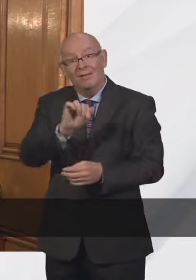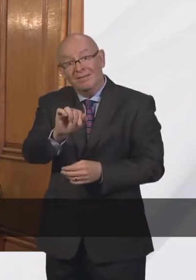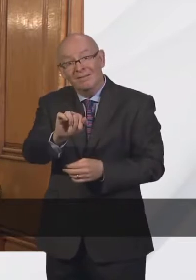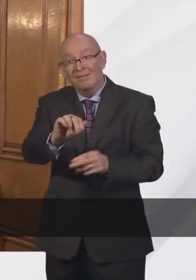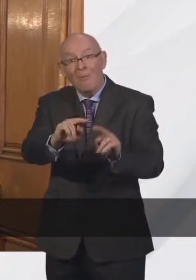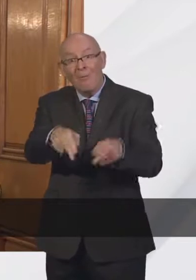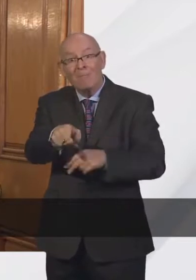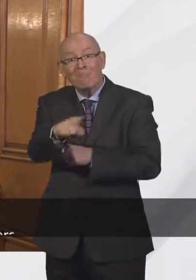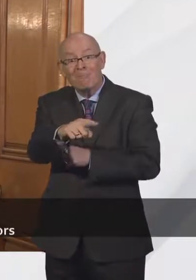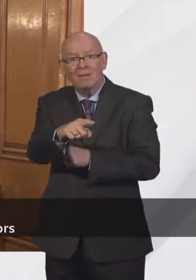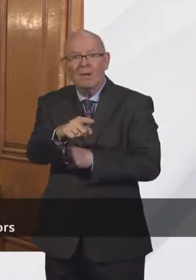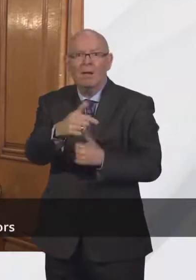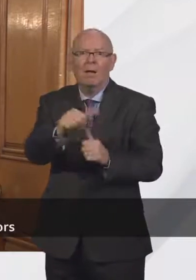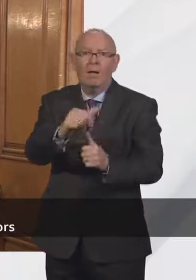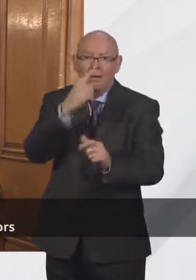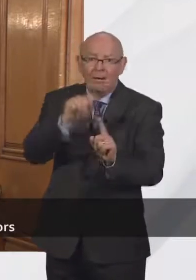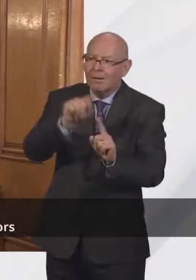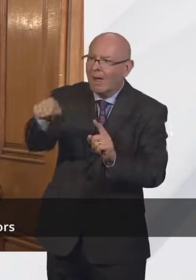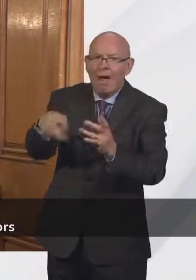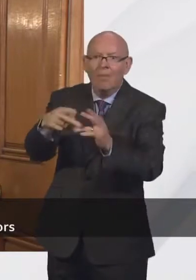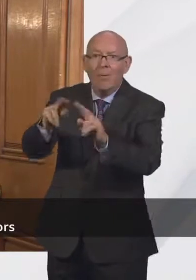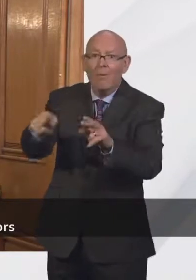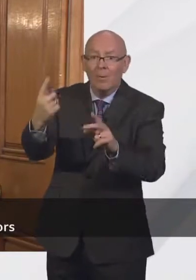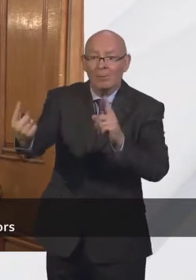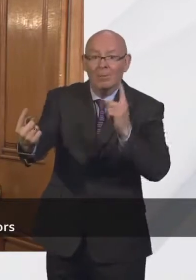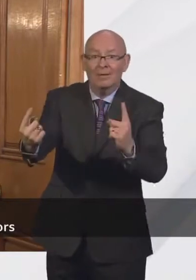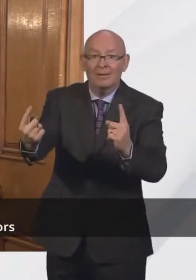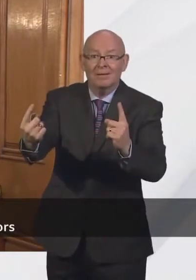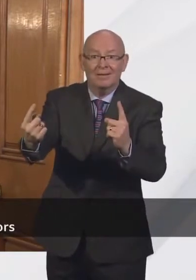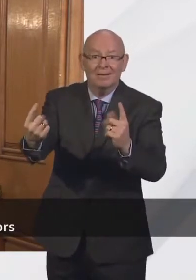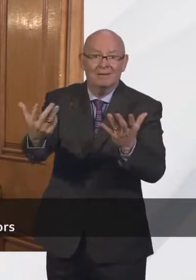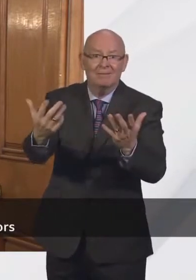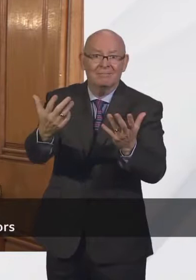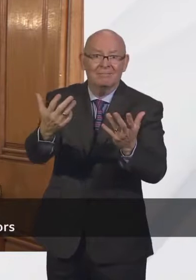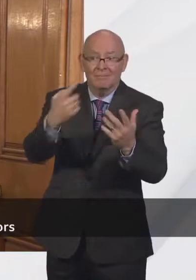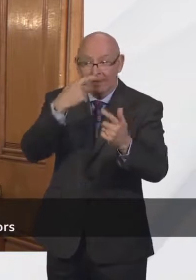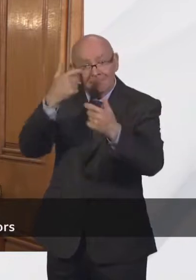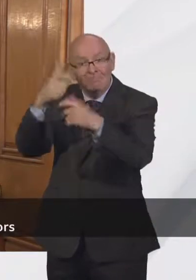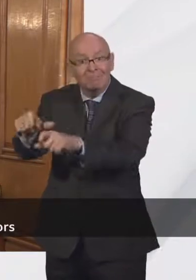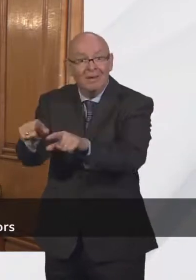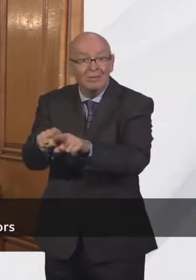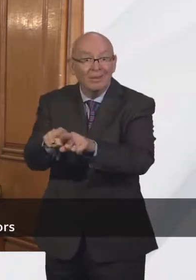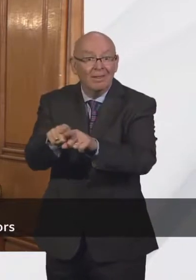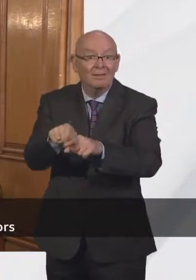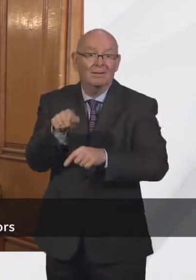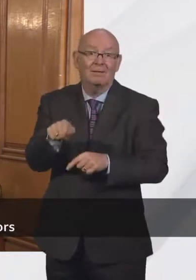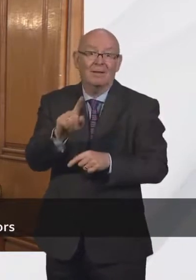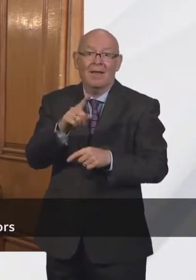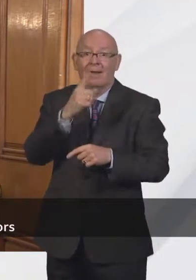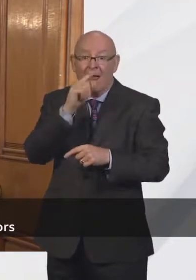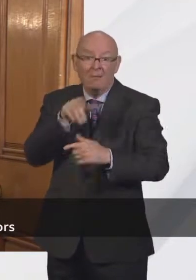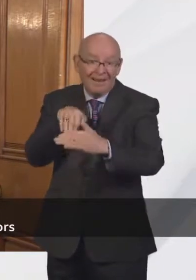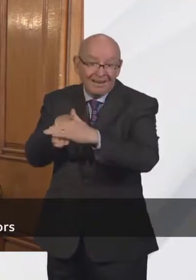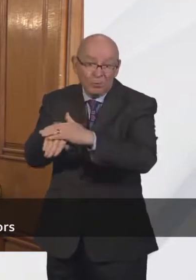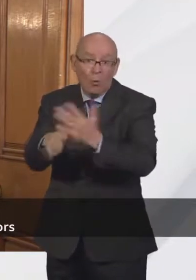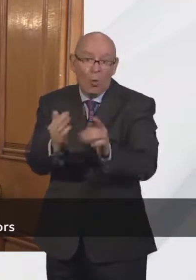a restaurant or pub, or in paid accommodation. I want to stress you should remain socially